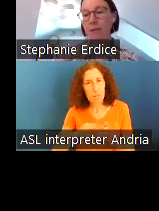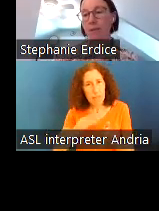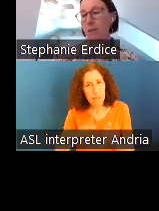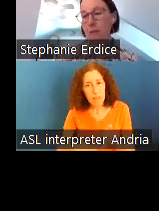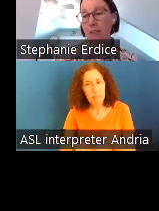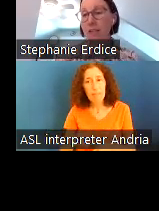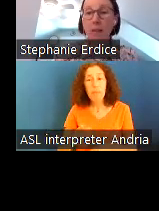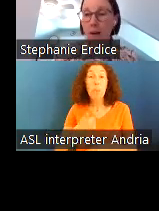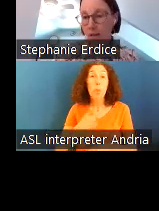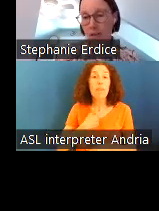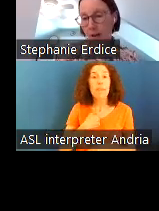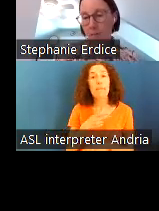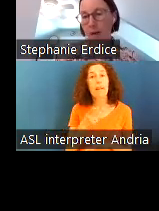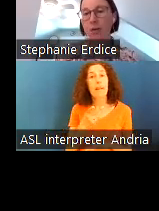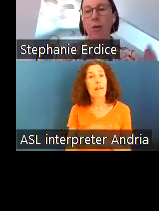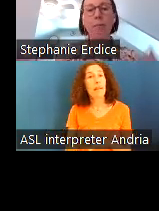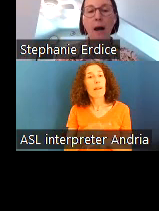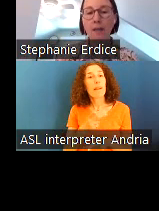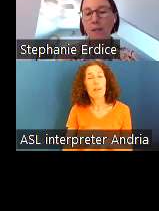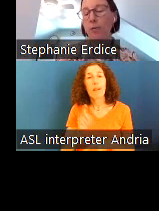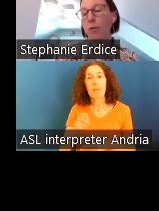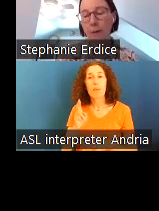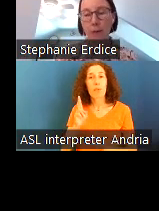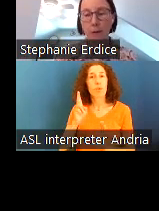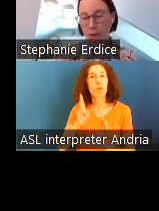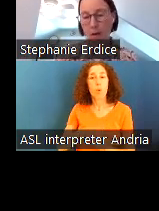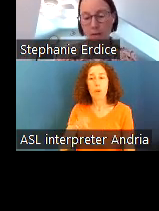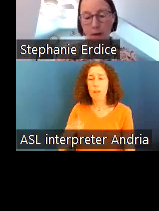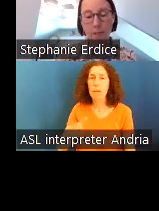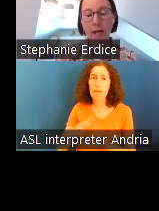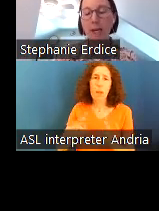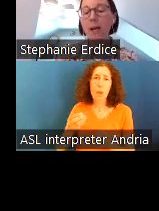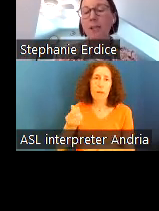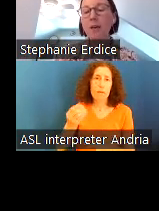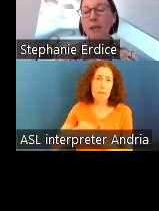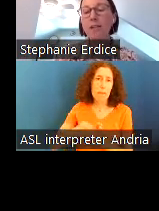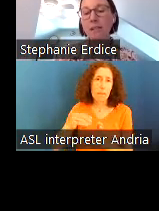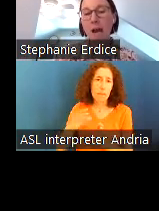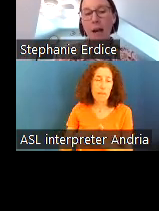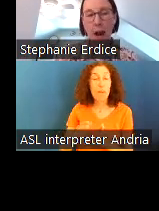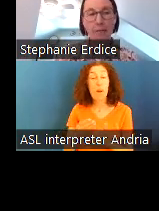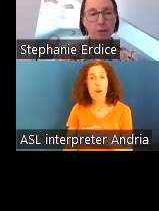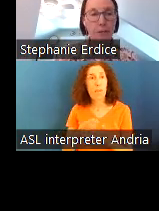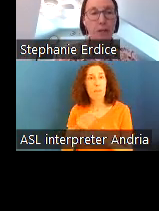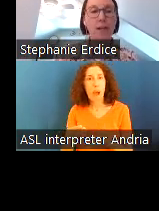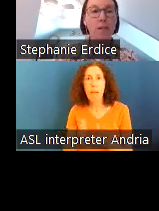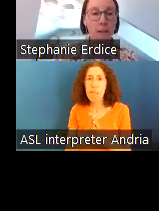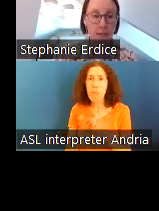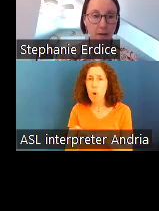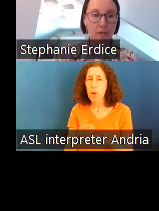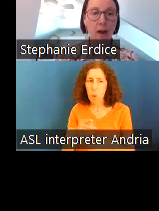join this thing that costs a lot of money, or buy this program or book that costs a lot of money. Self-care does not have to